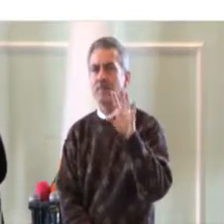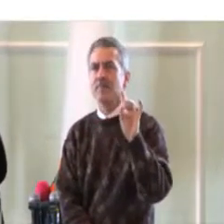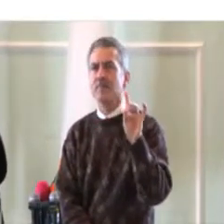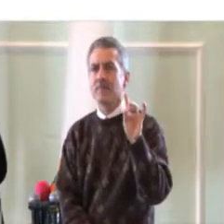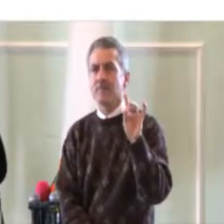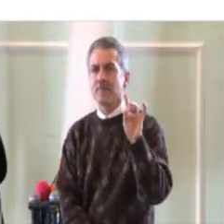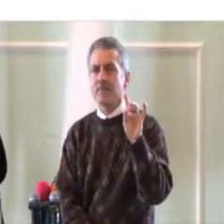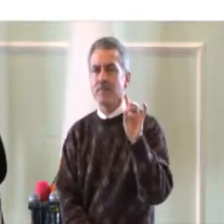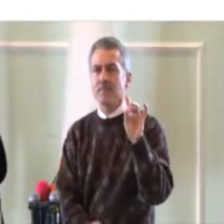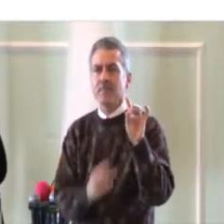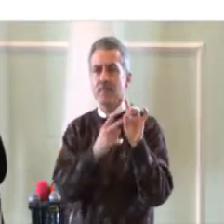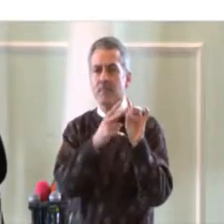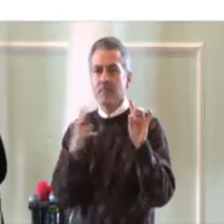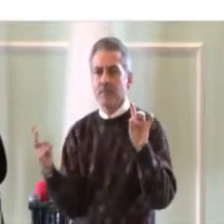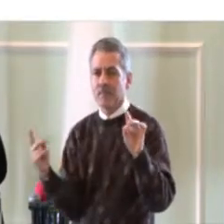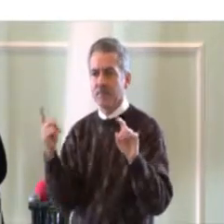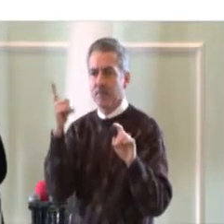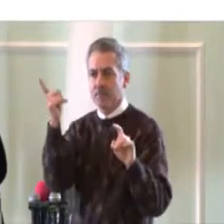3.